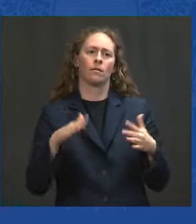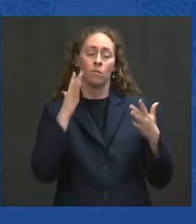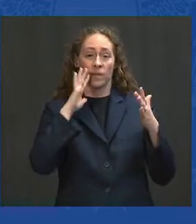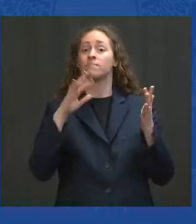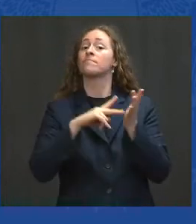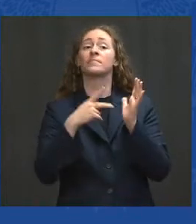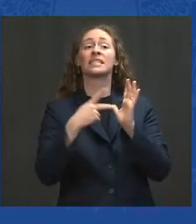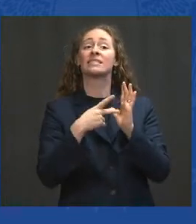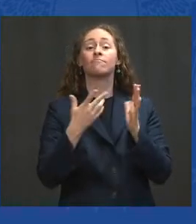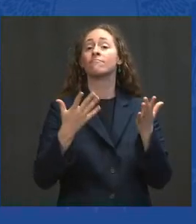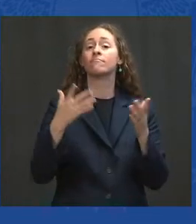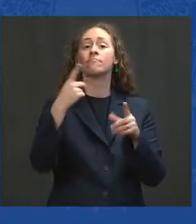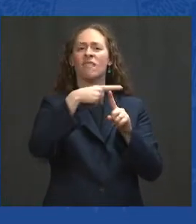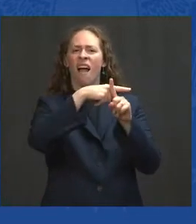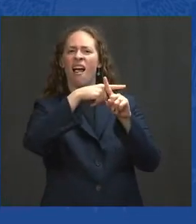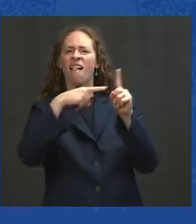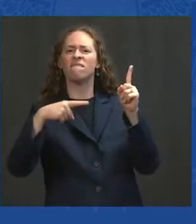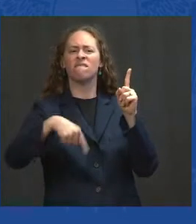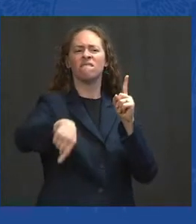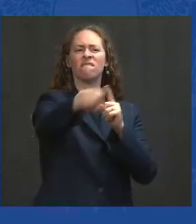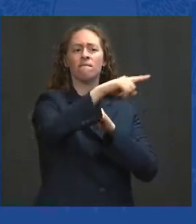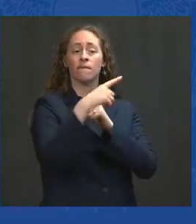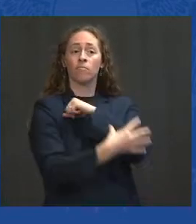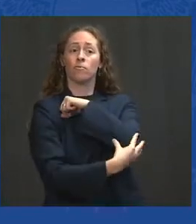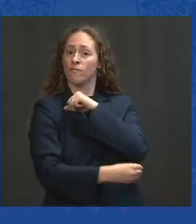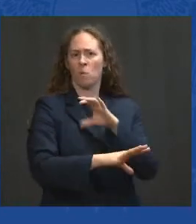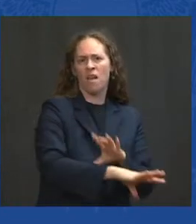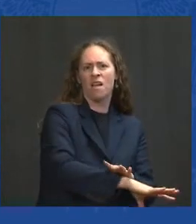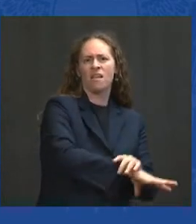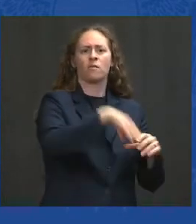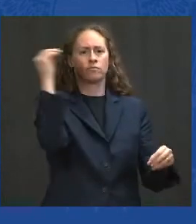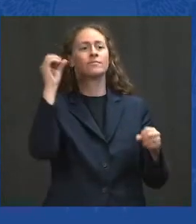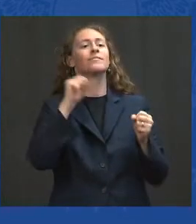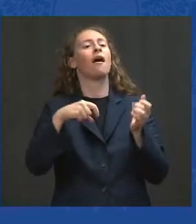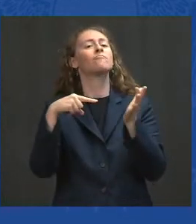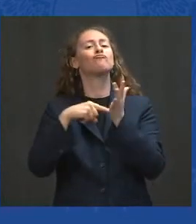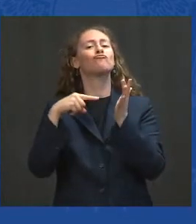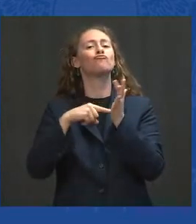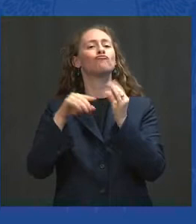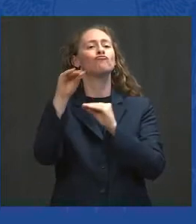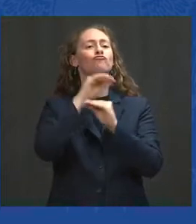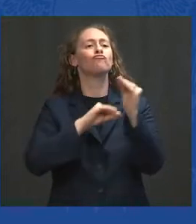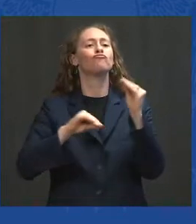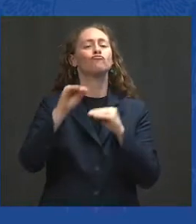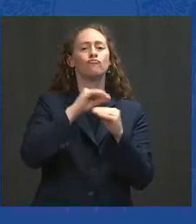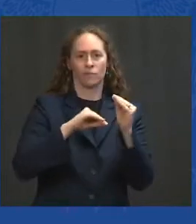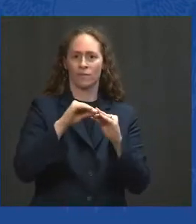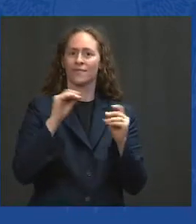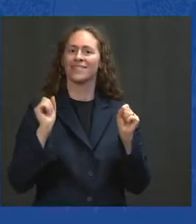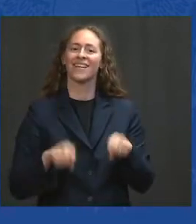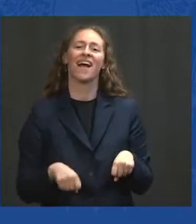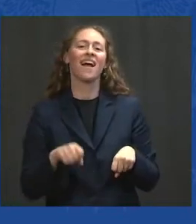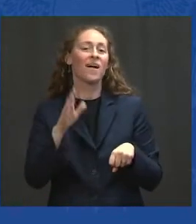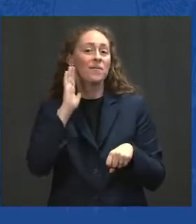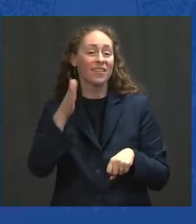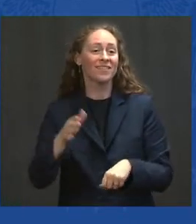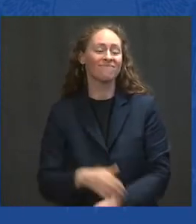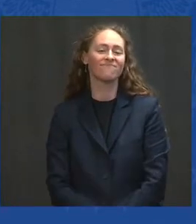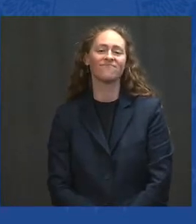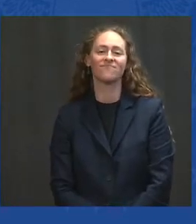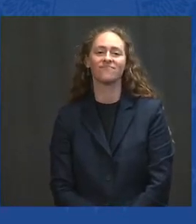half of our nation's children who are living in poverty, out of poverty. And in lifting up those